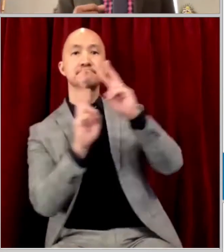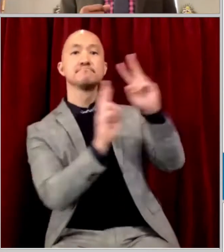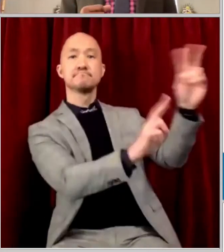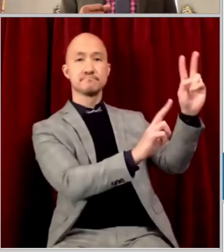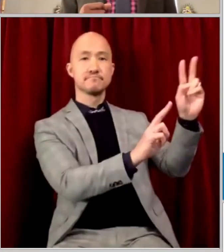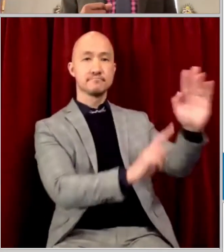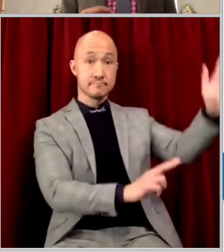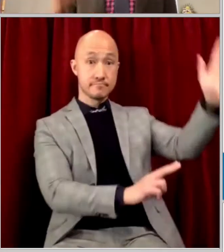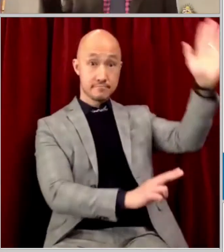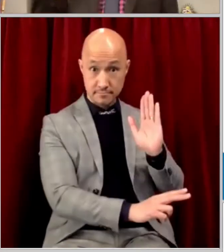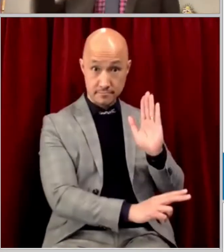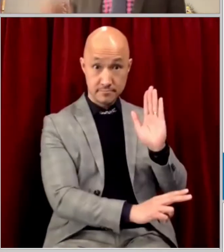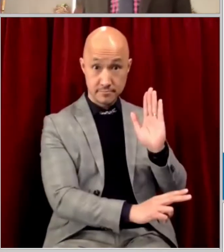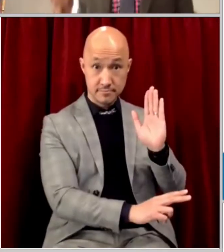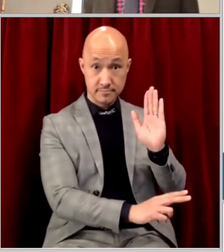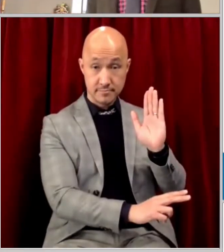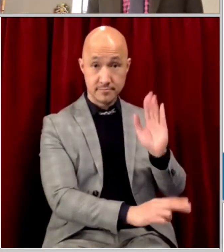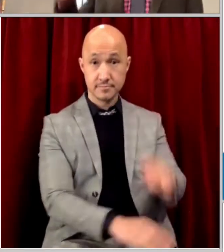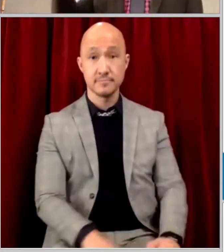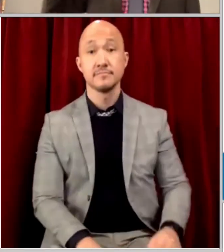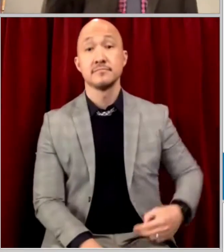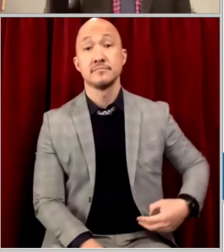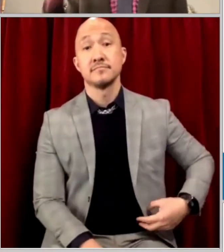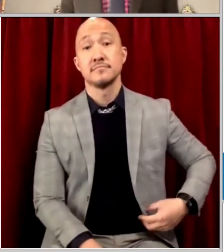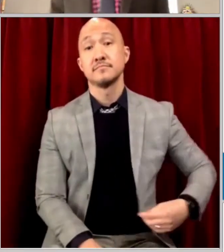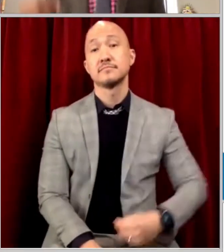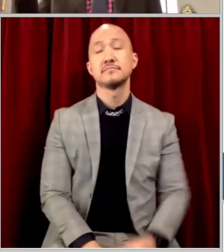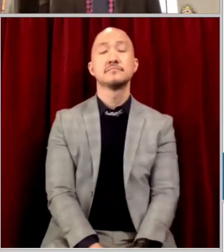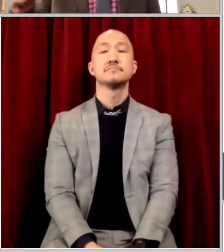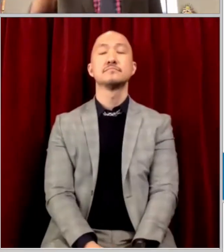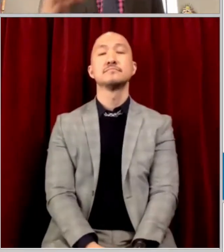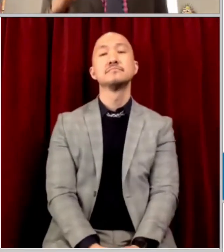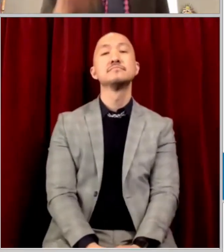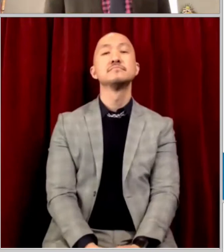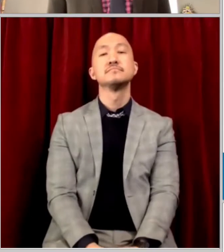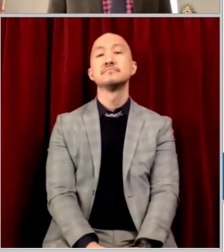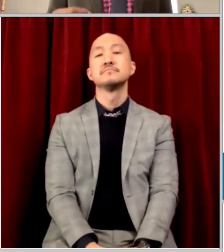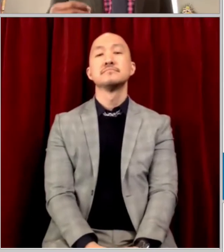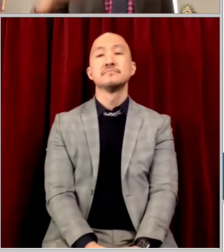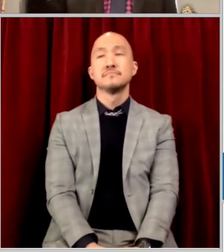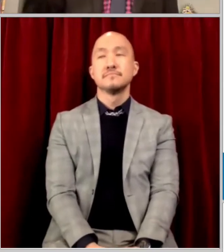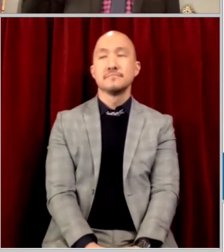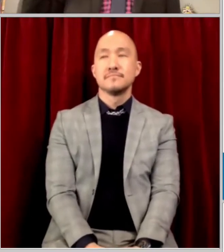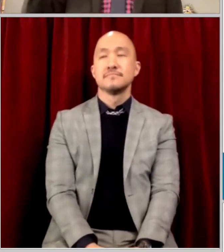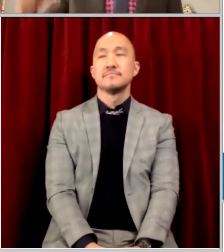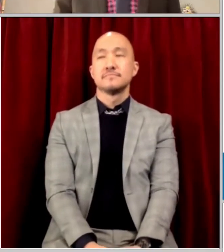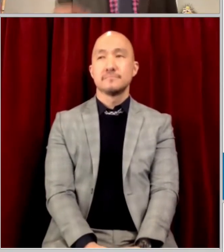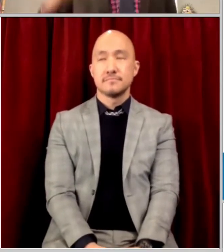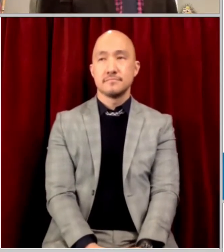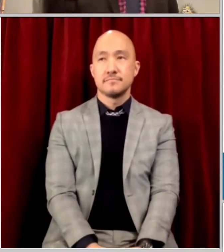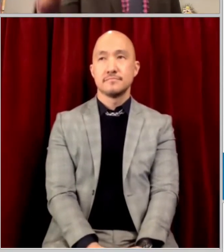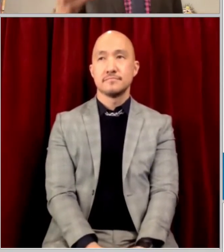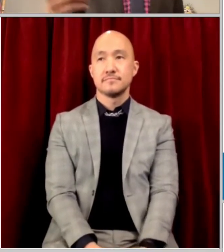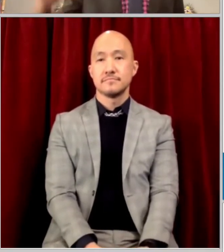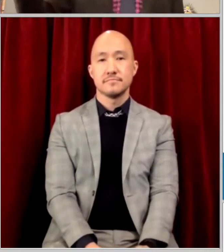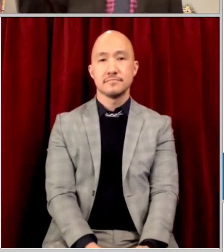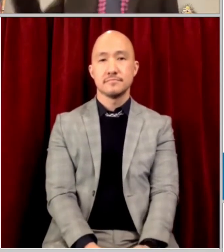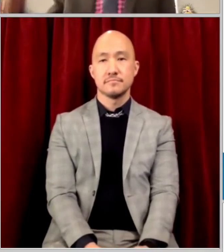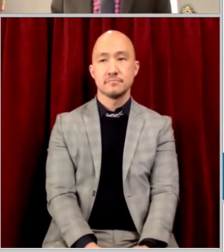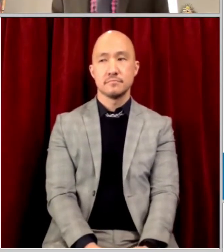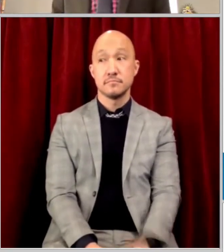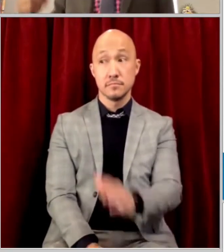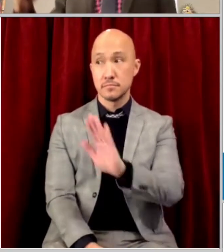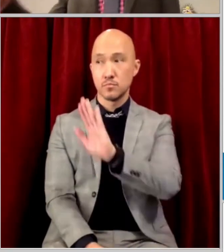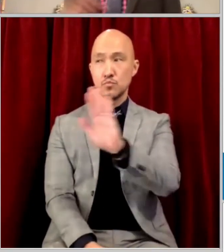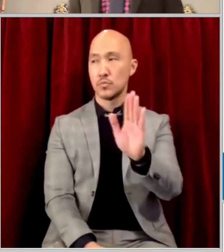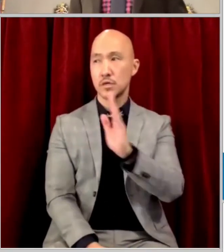salt. Right? We need to season it with salt. We need to make sure that what we're saying is keeping in line with the